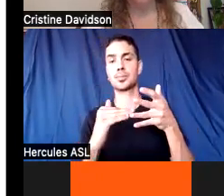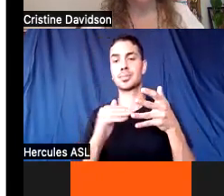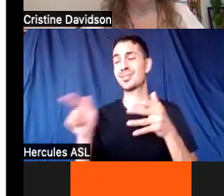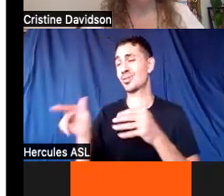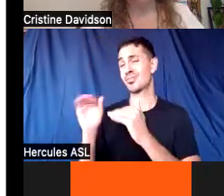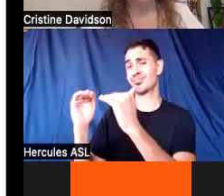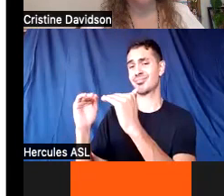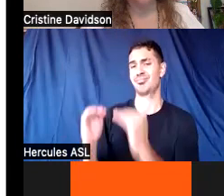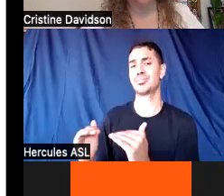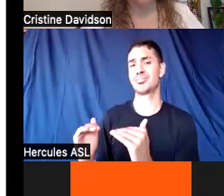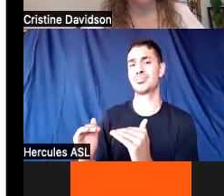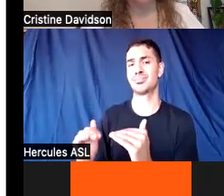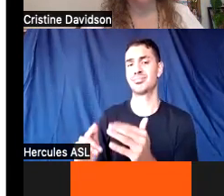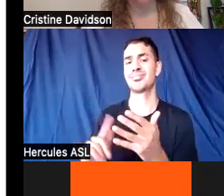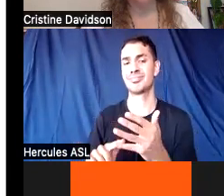So